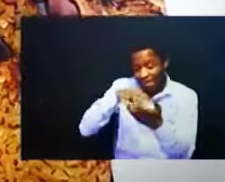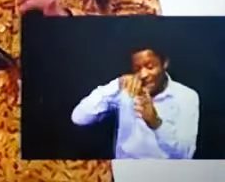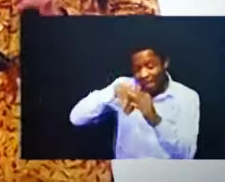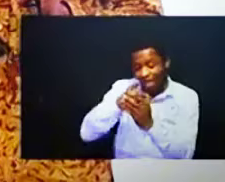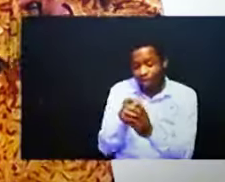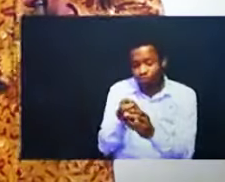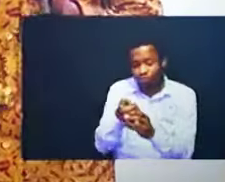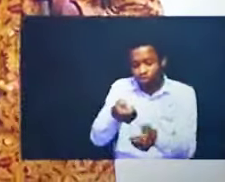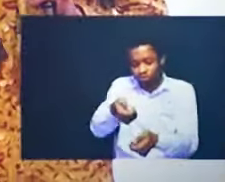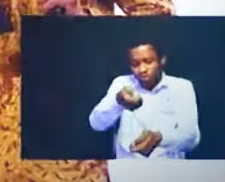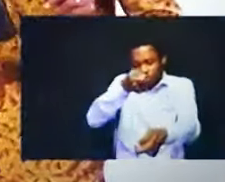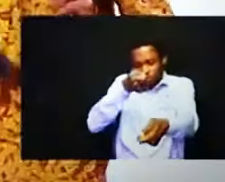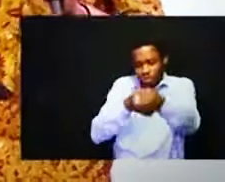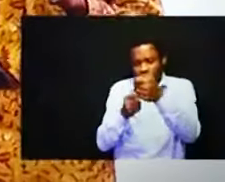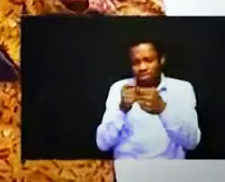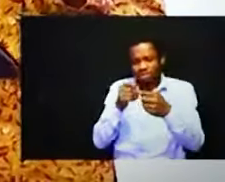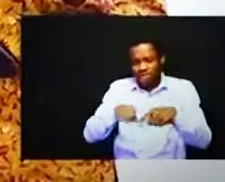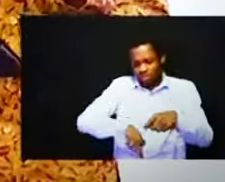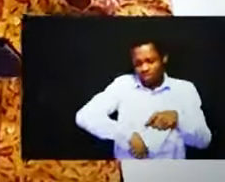Now,